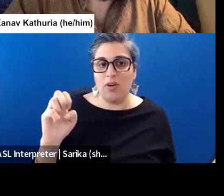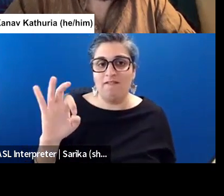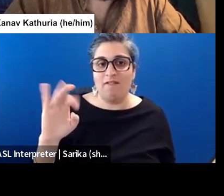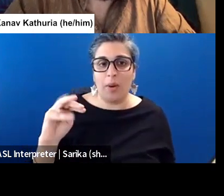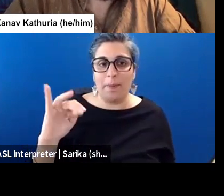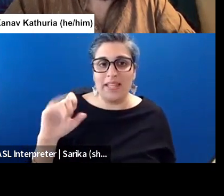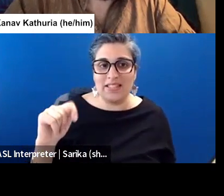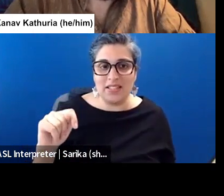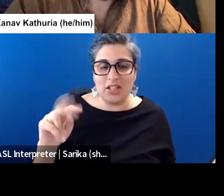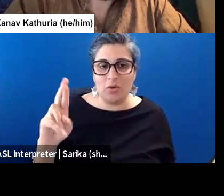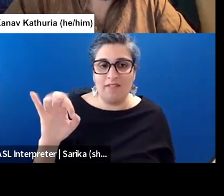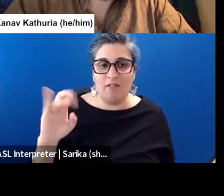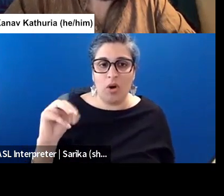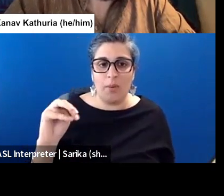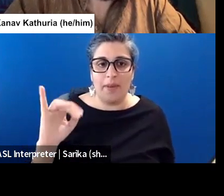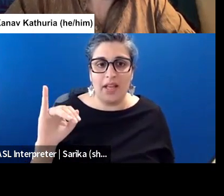for,